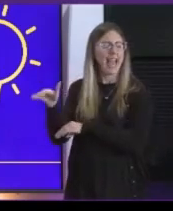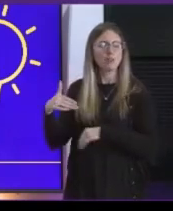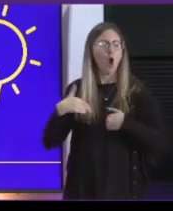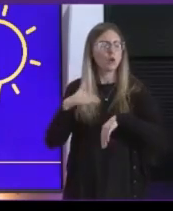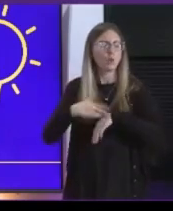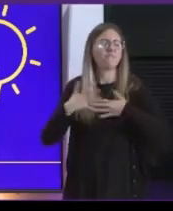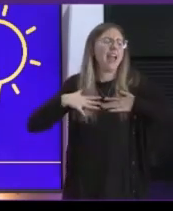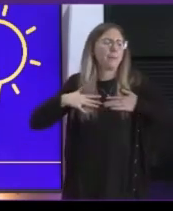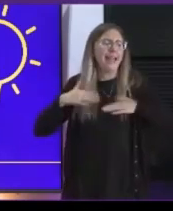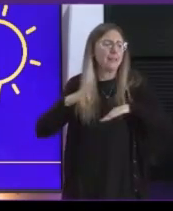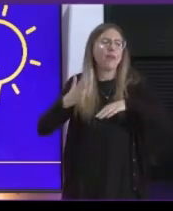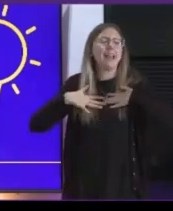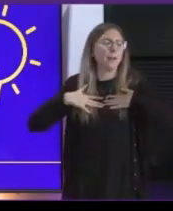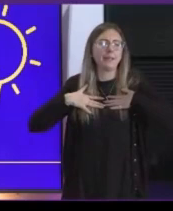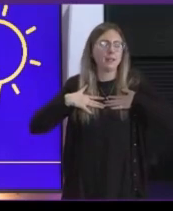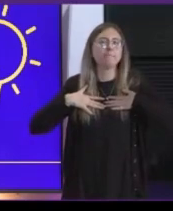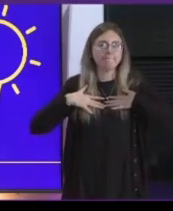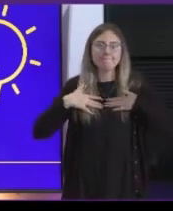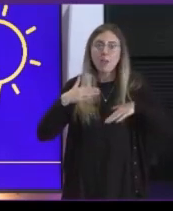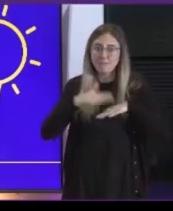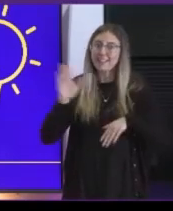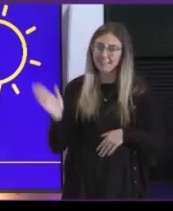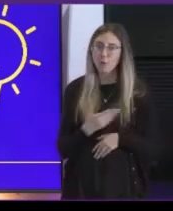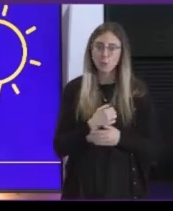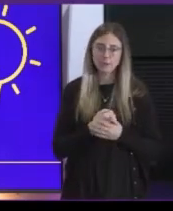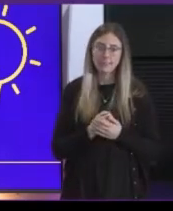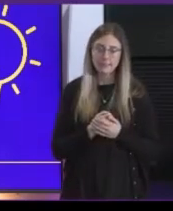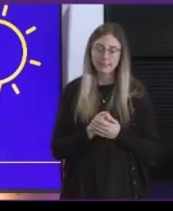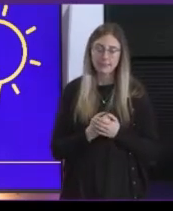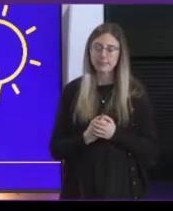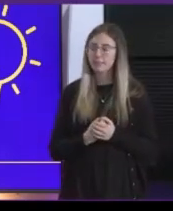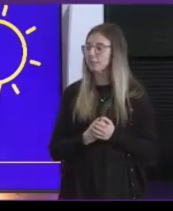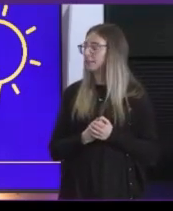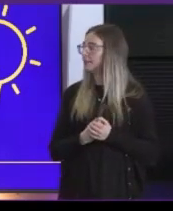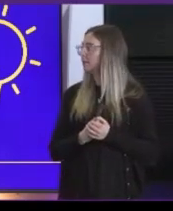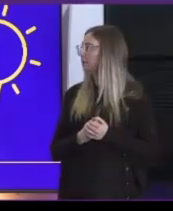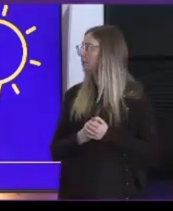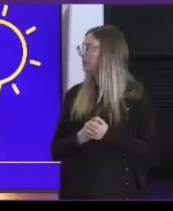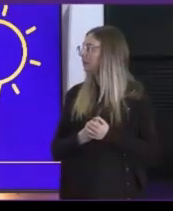basically defining it for the rest of the United States. And you talked about